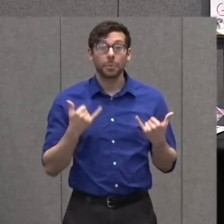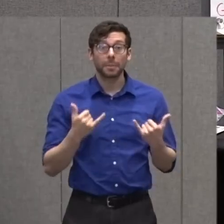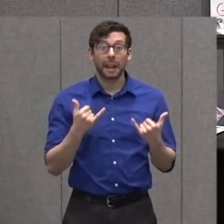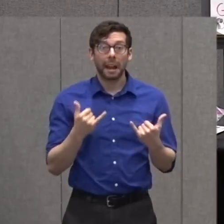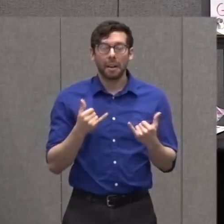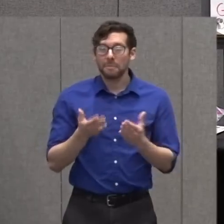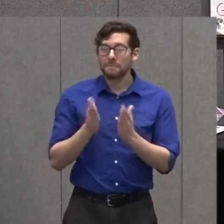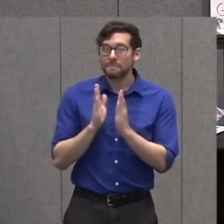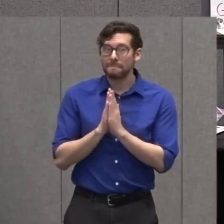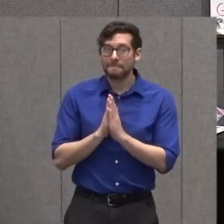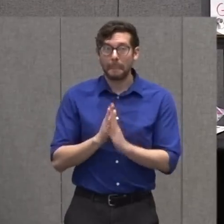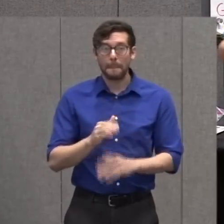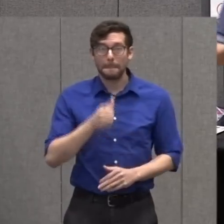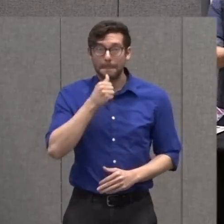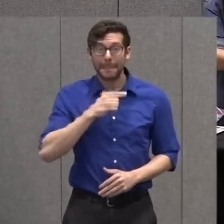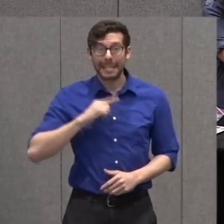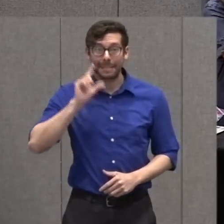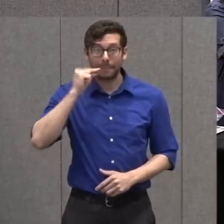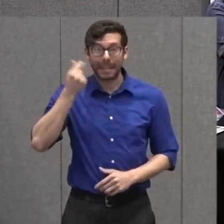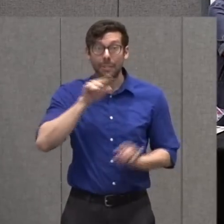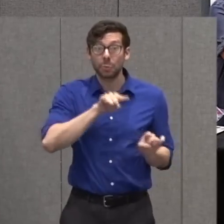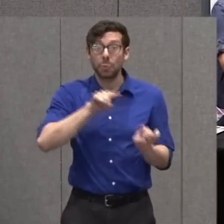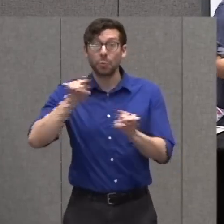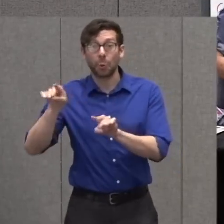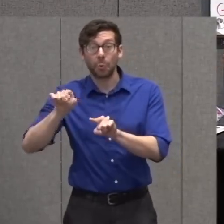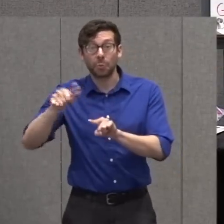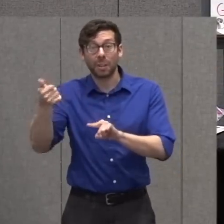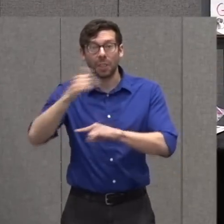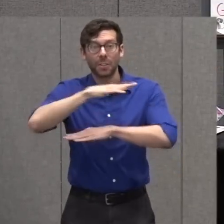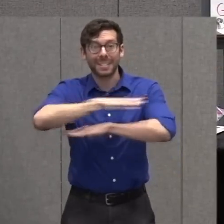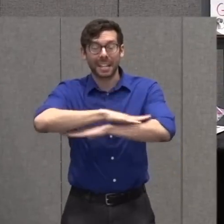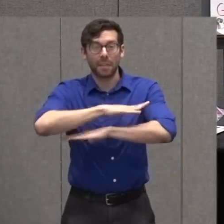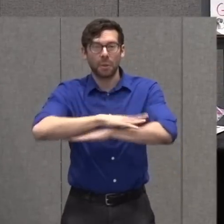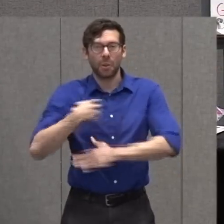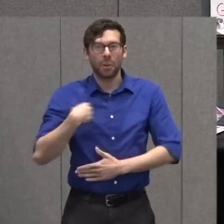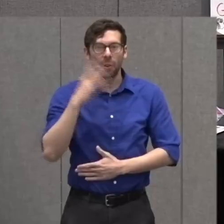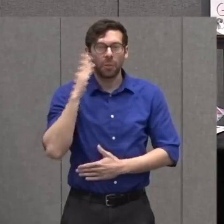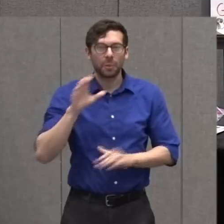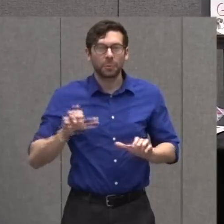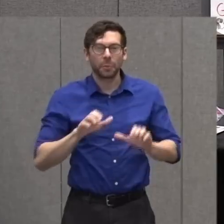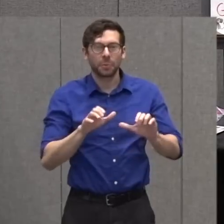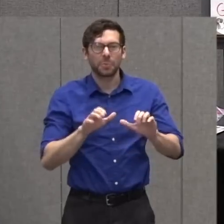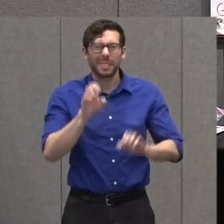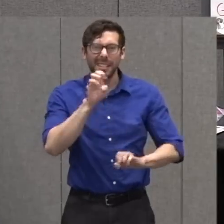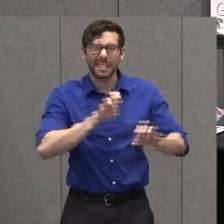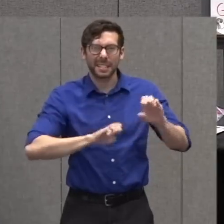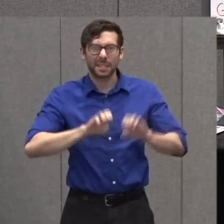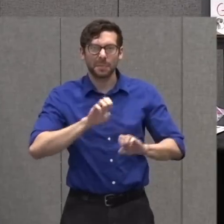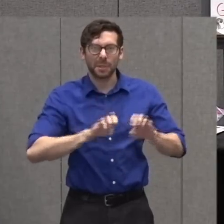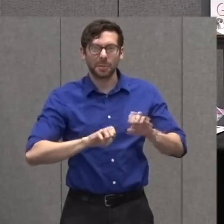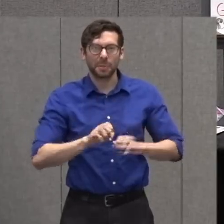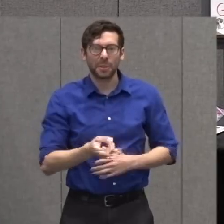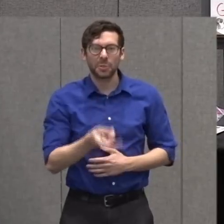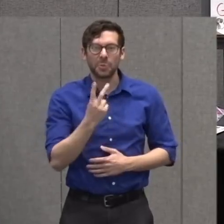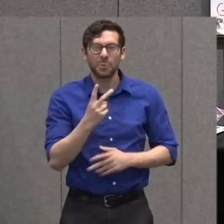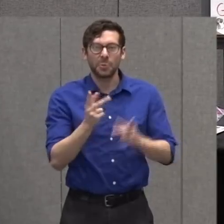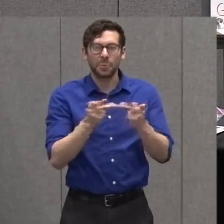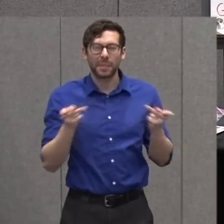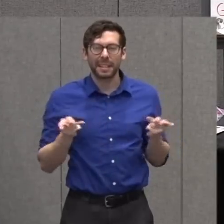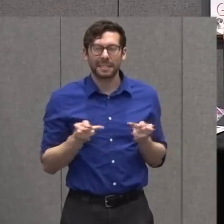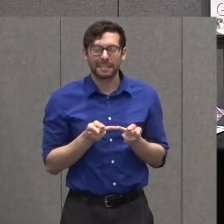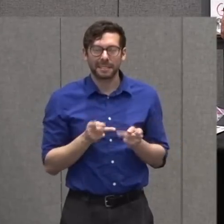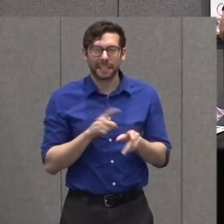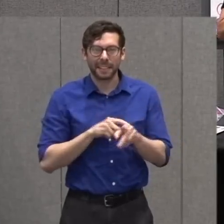put these. to another table, and we're going to do the experiment in two different places. One where you can see it up close, and one where you can